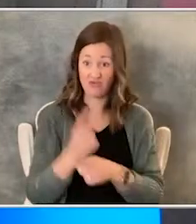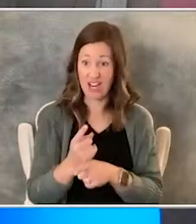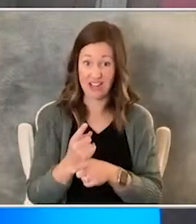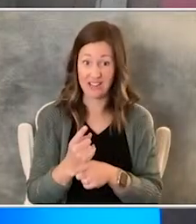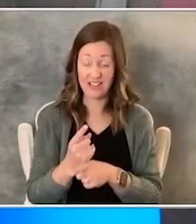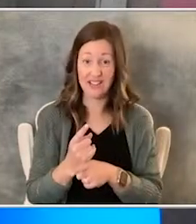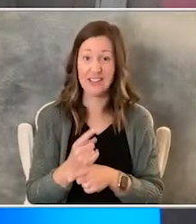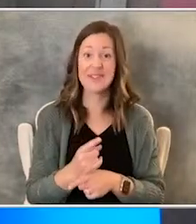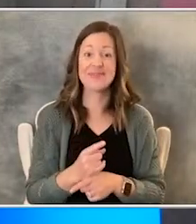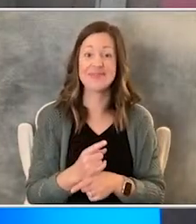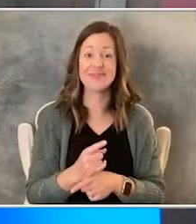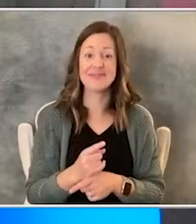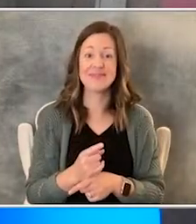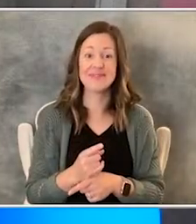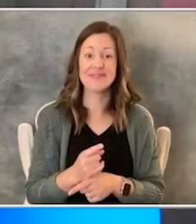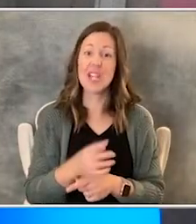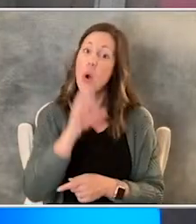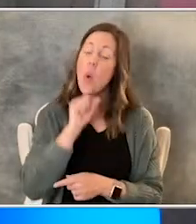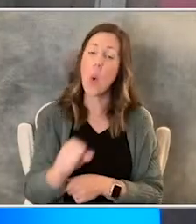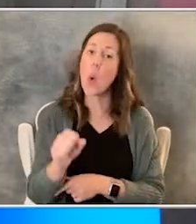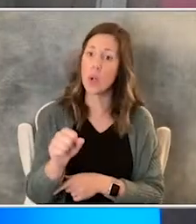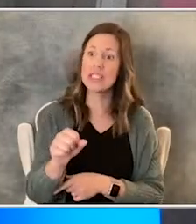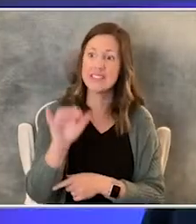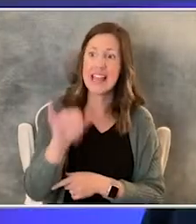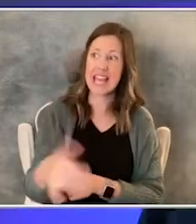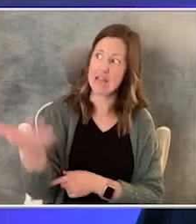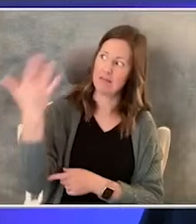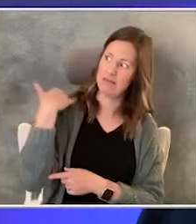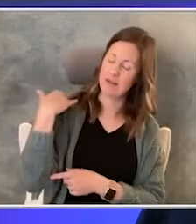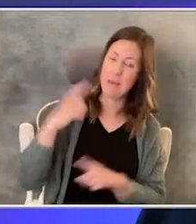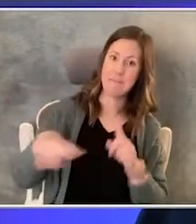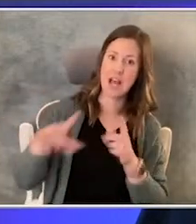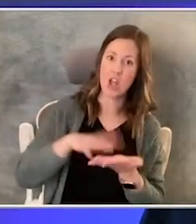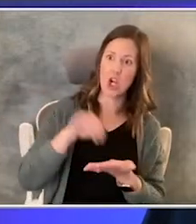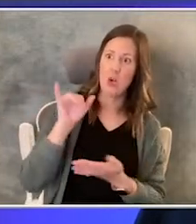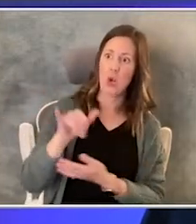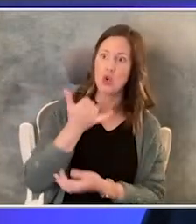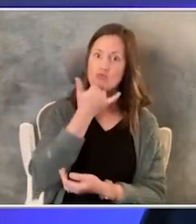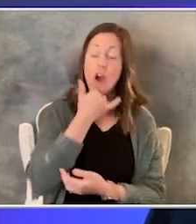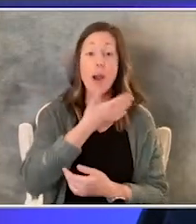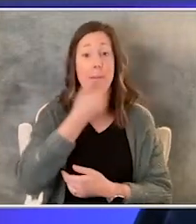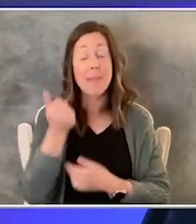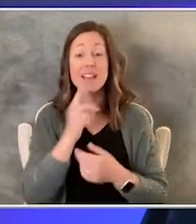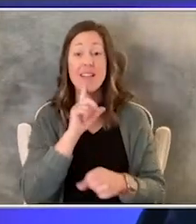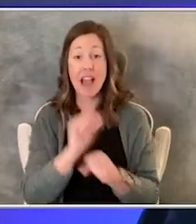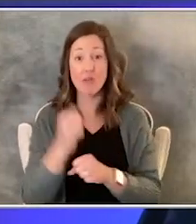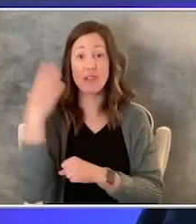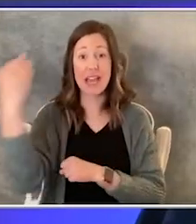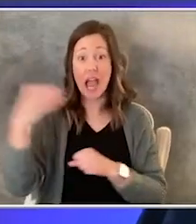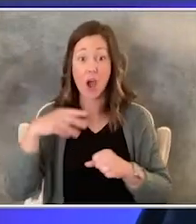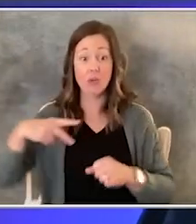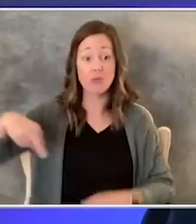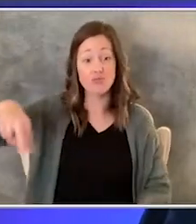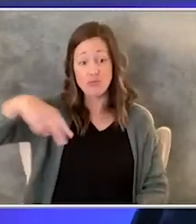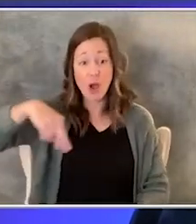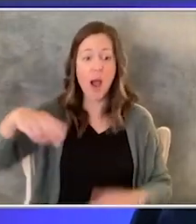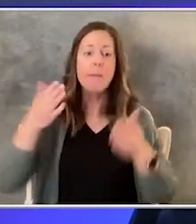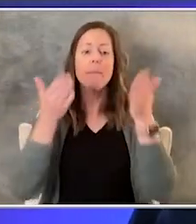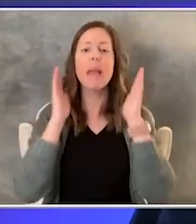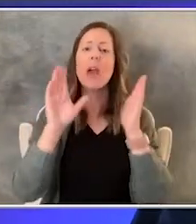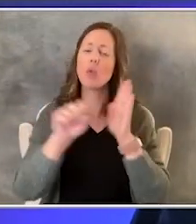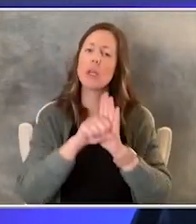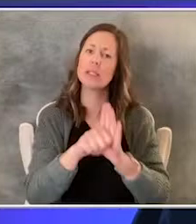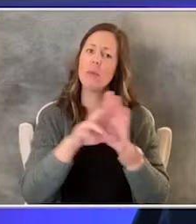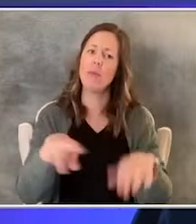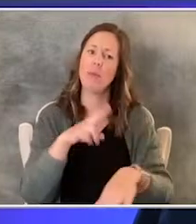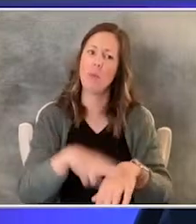year. You know, typically you hear of bypasses closing years out, like 10 years out from, you know, their bypasses, commonly the